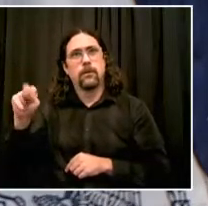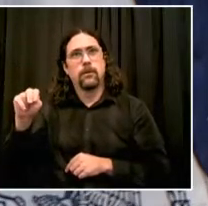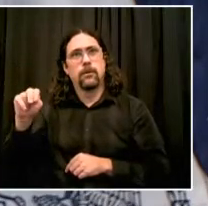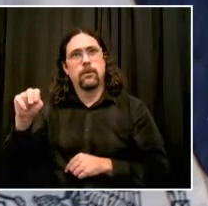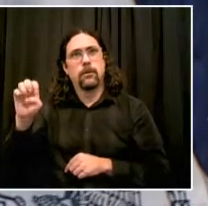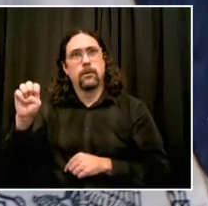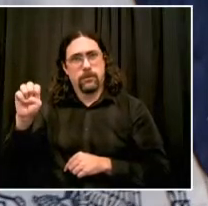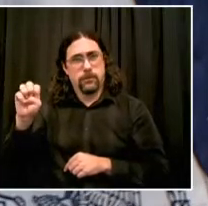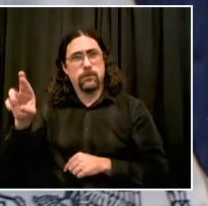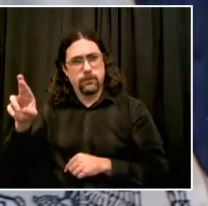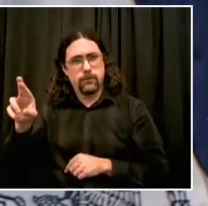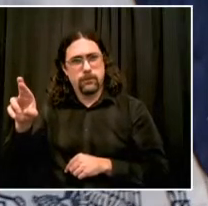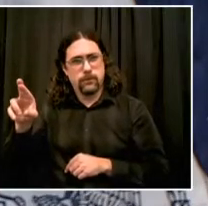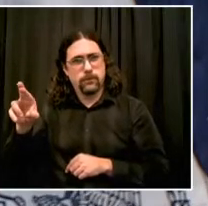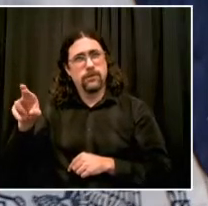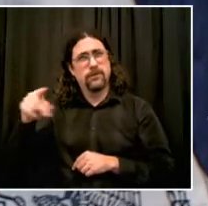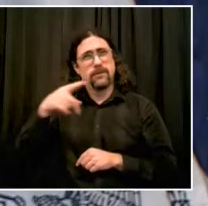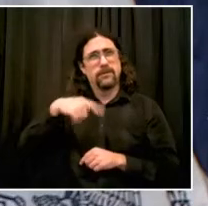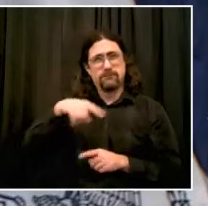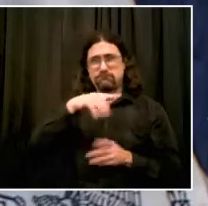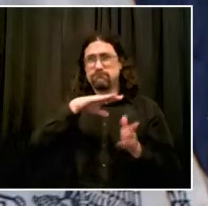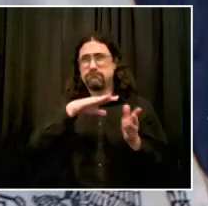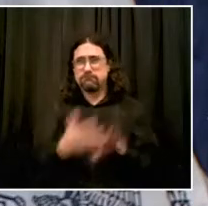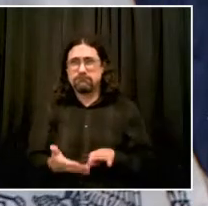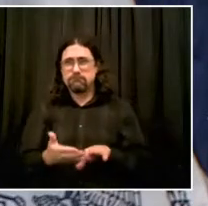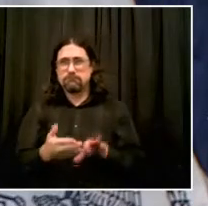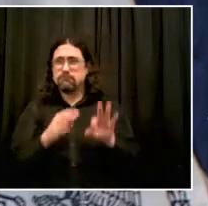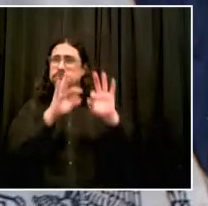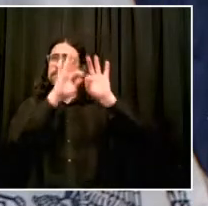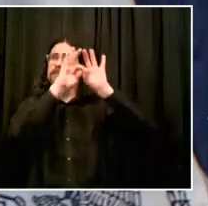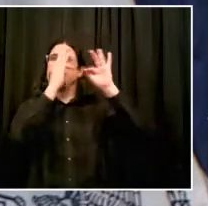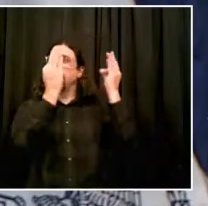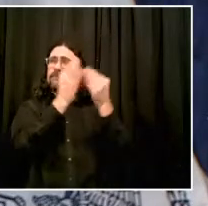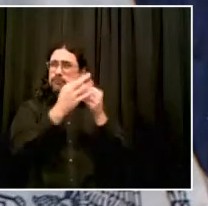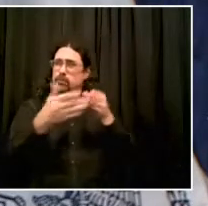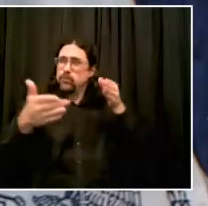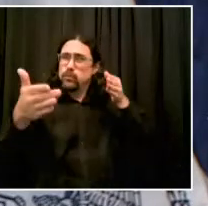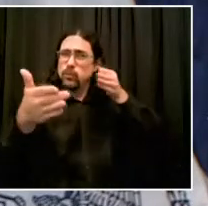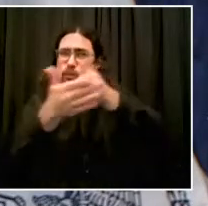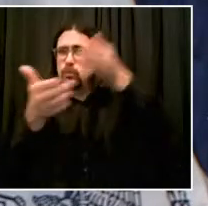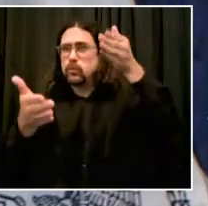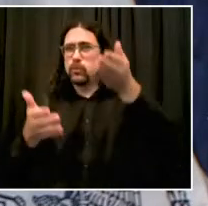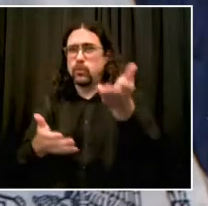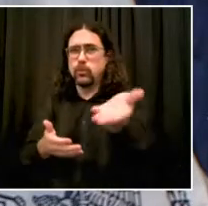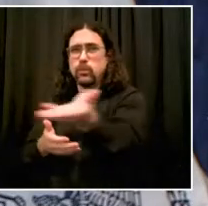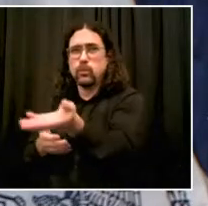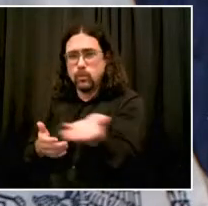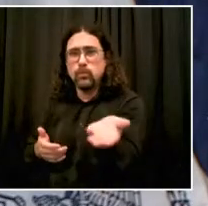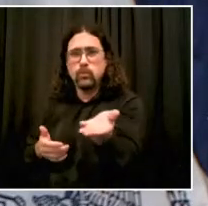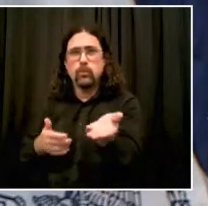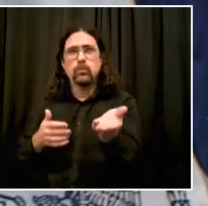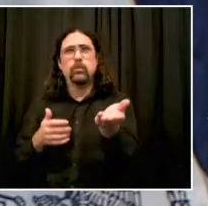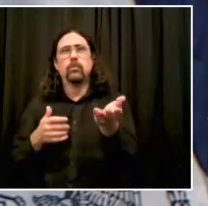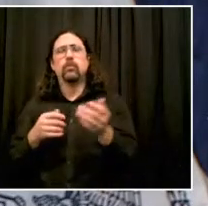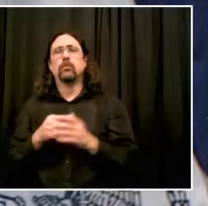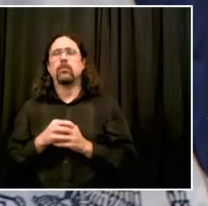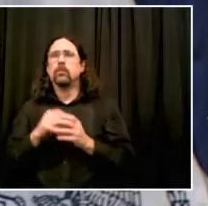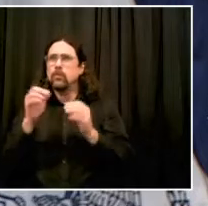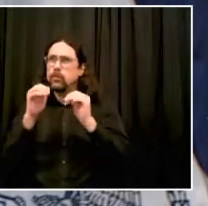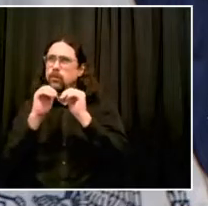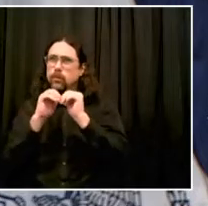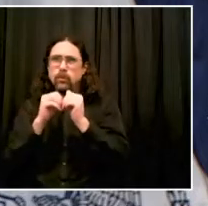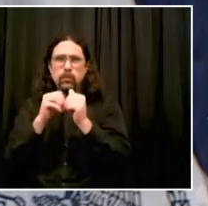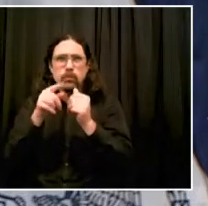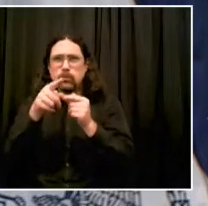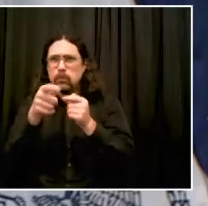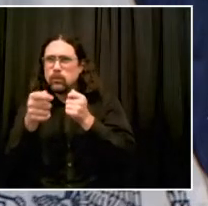case. I'm just wondering, if you're confident in your handling of the case, would you be willing to